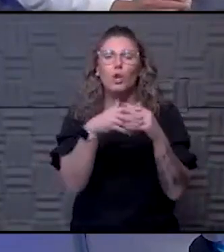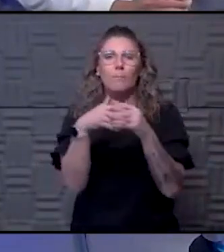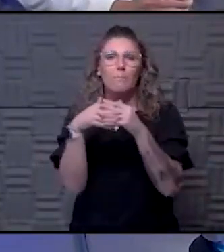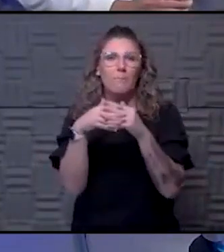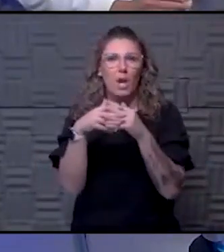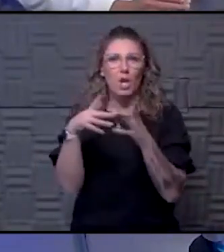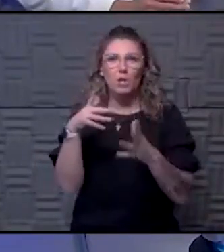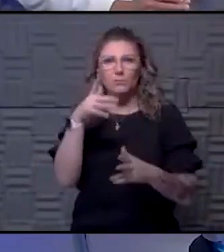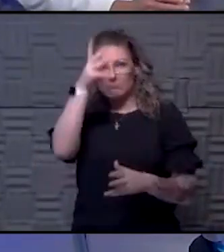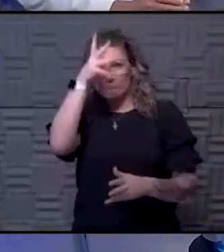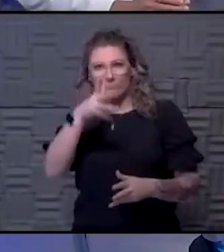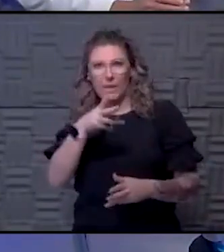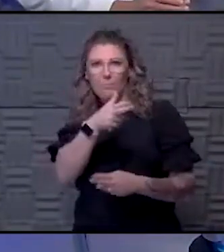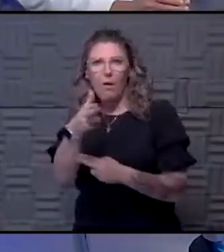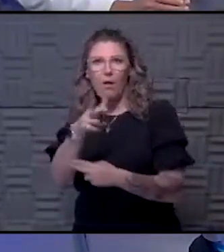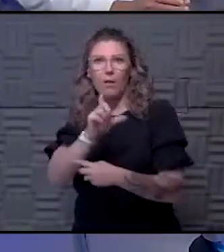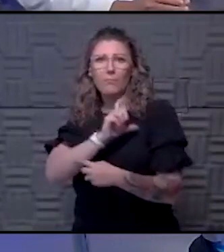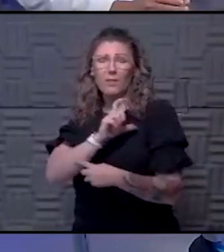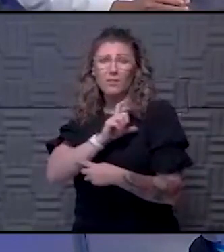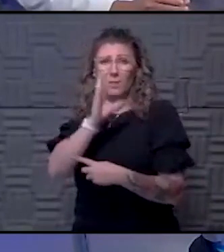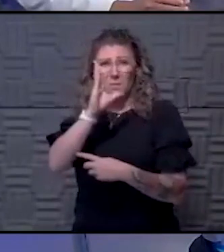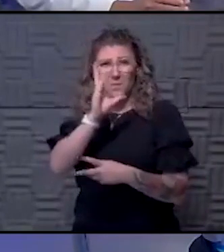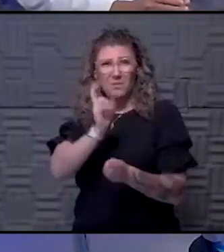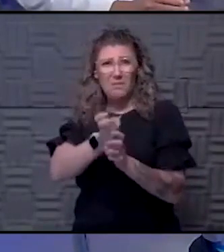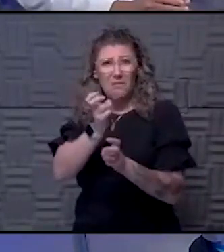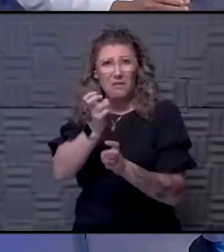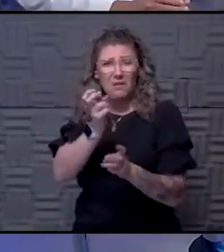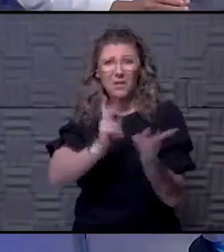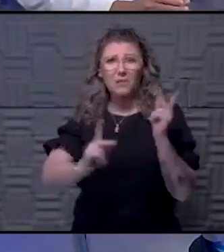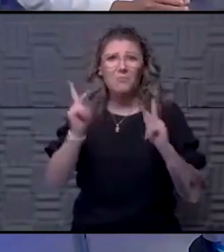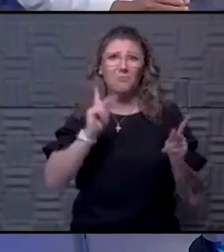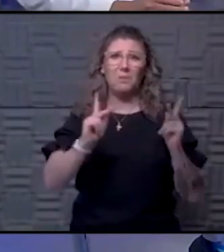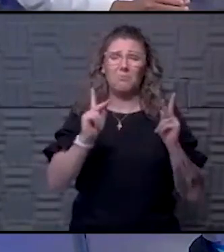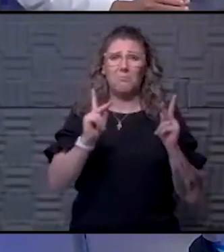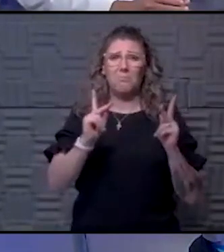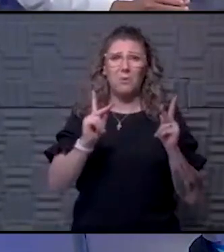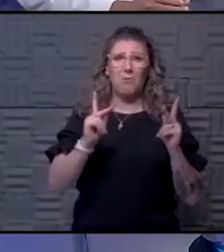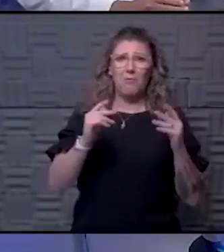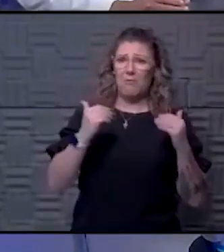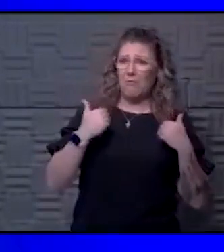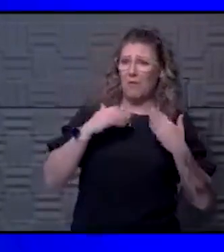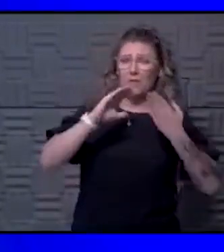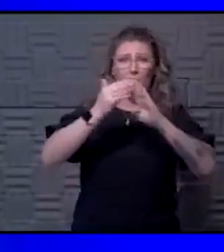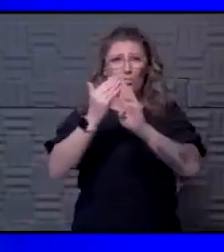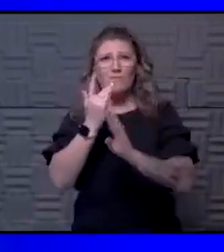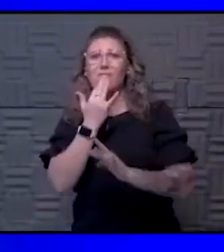et cetera. Do you think that's going to make it harder for people in communities of color to get vaccinated?